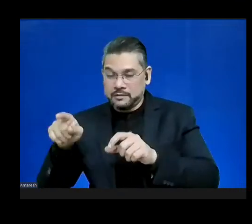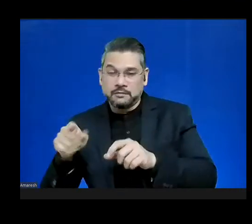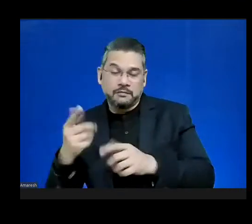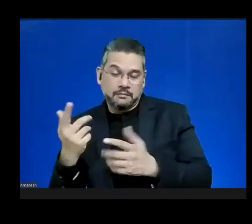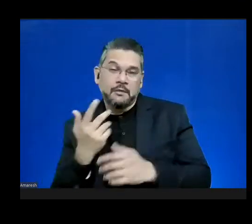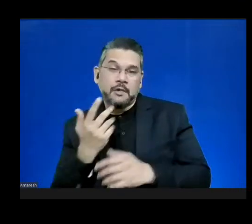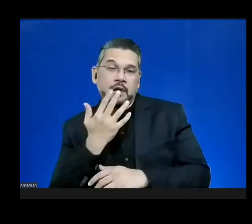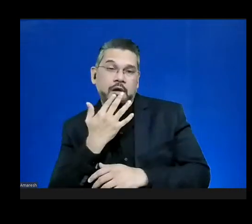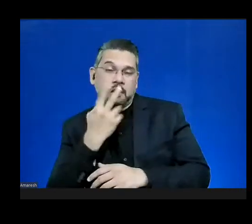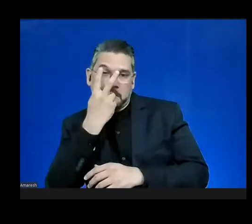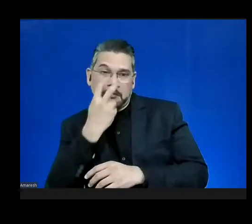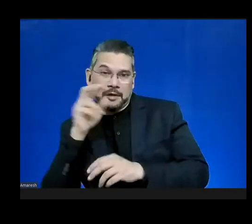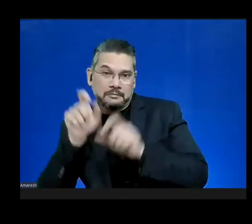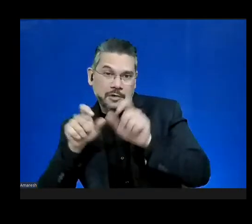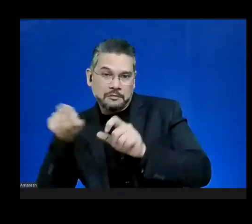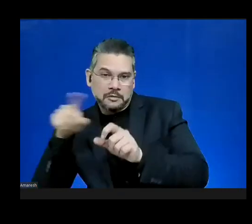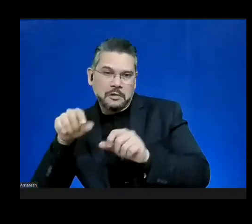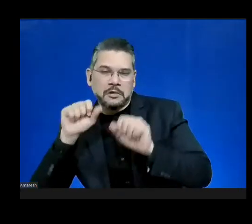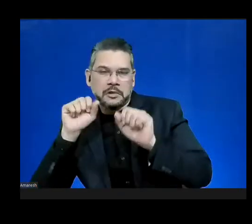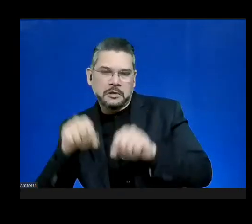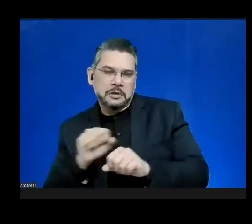be able to see that.